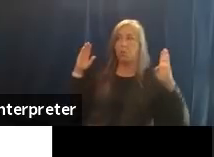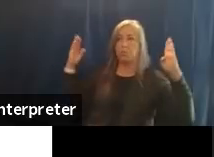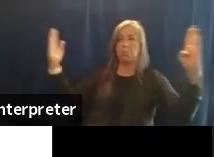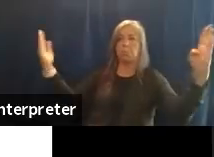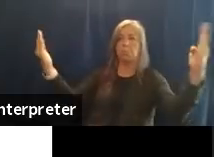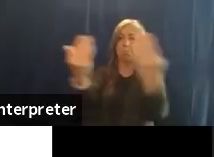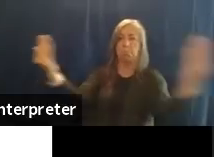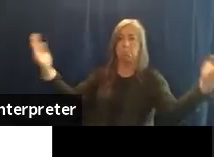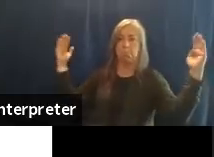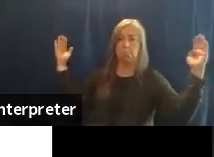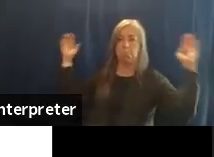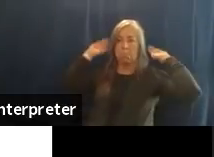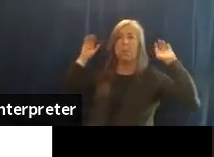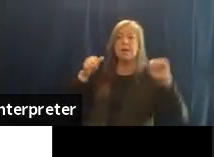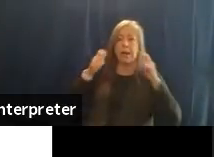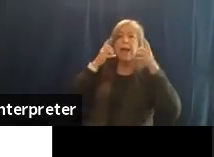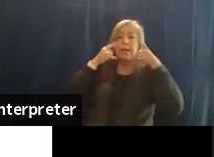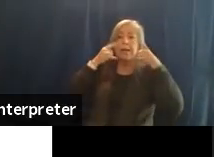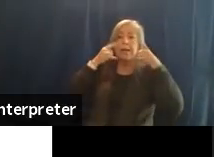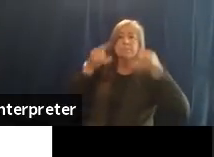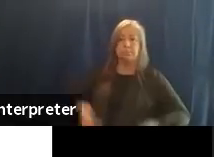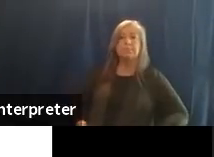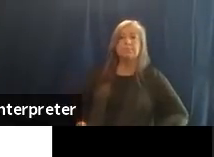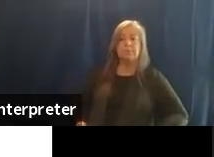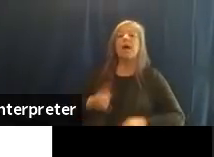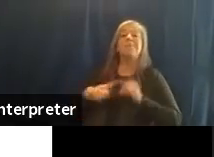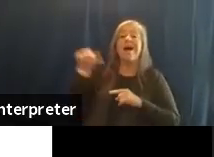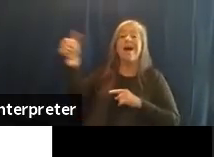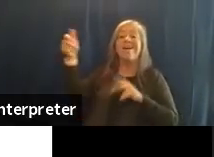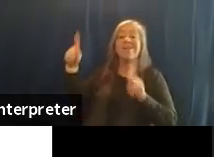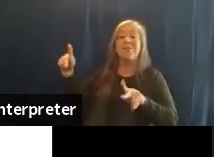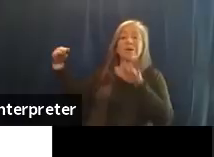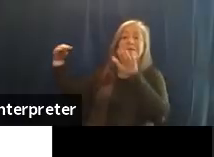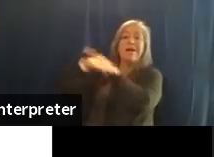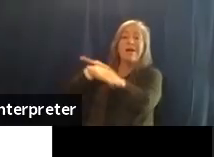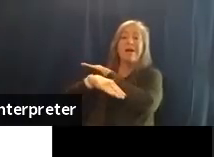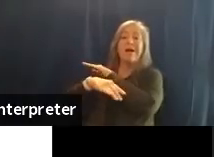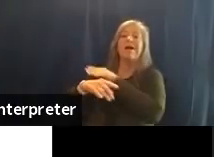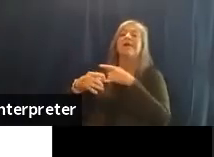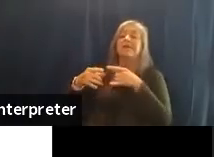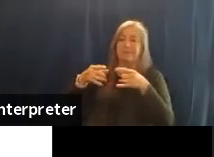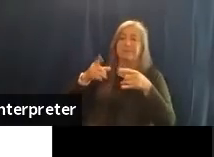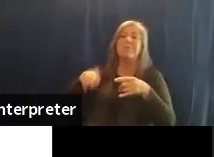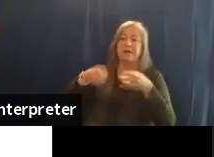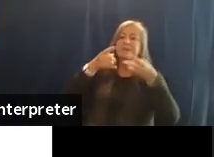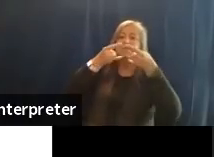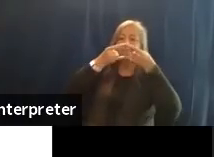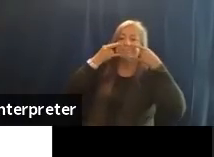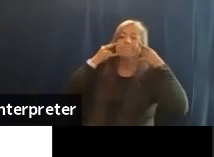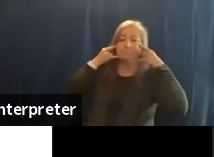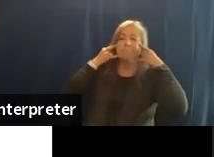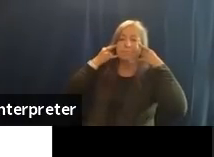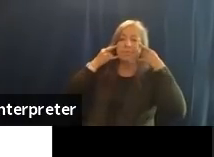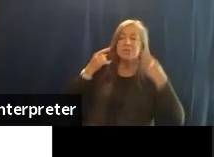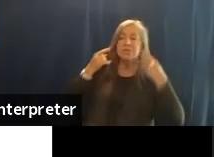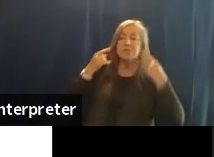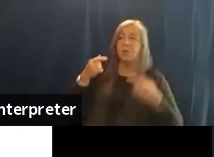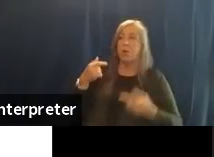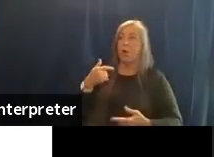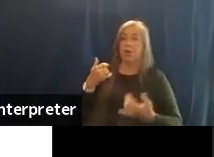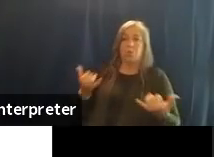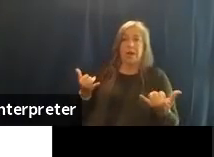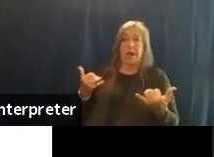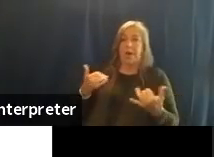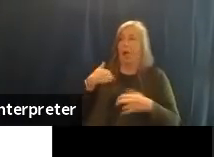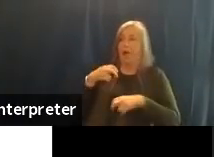back on. So if you are in an office with a door like I am today, the same rules would apply. If I'm in here by